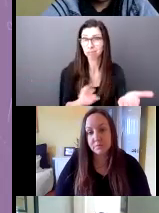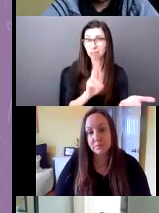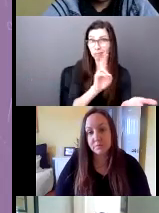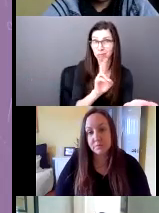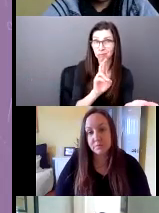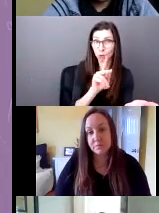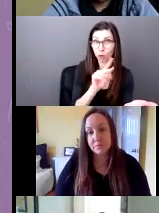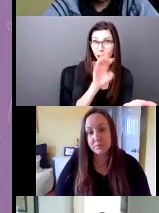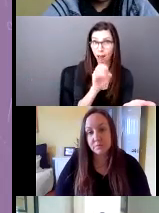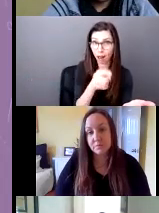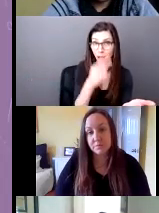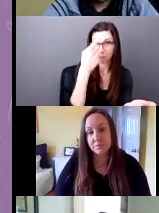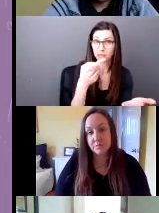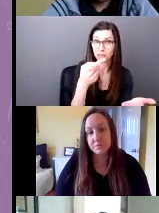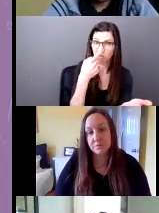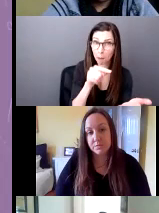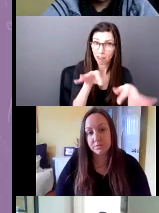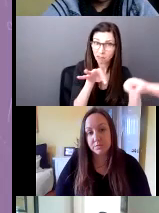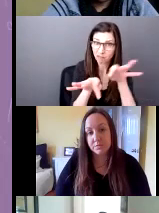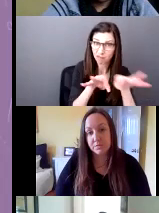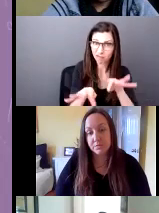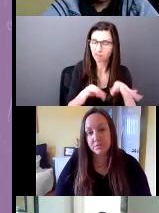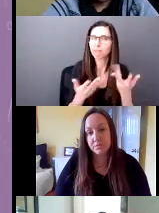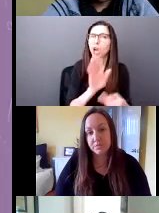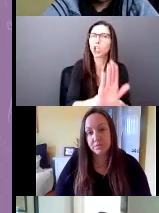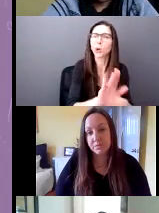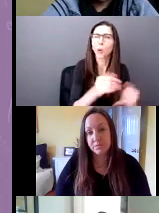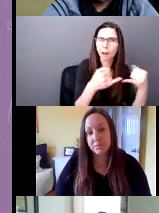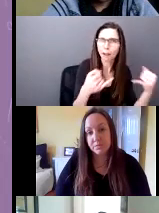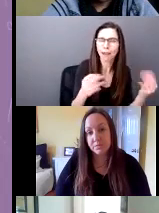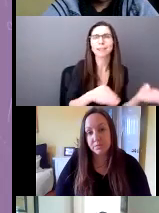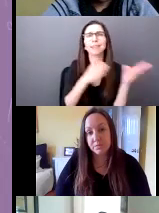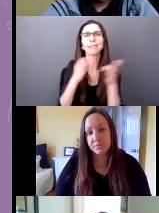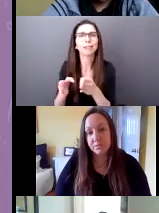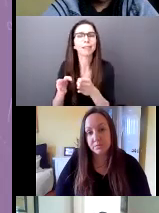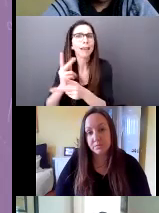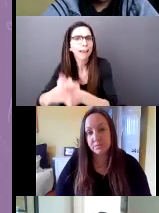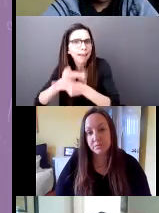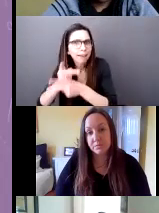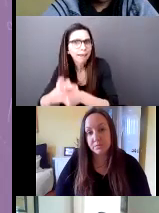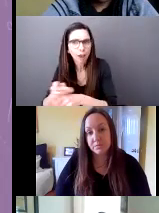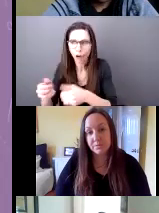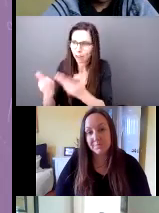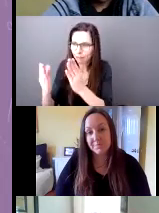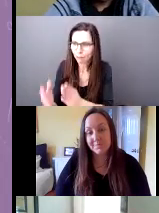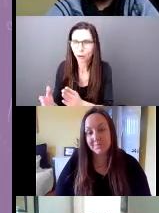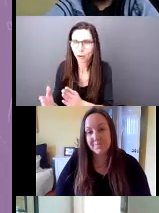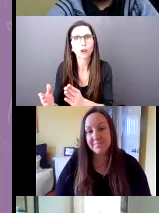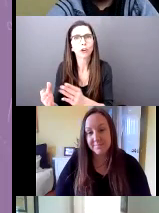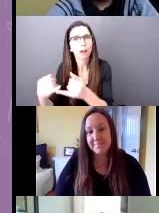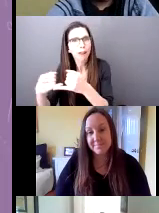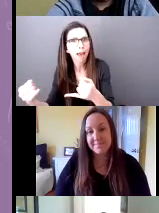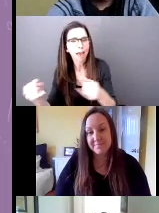out 5 of the biggest differences between your line and the caregiver organization line for me, or for